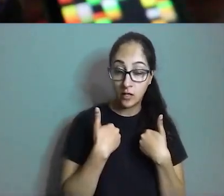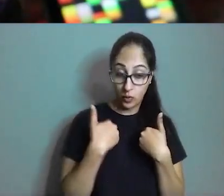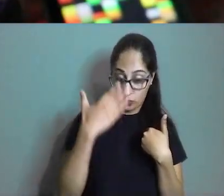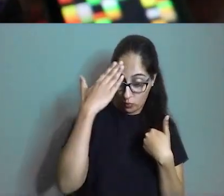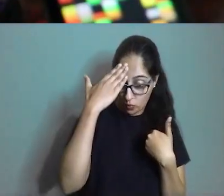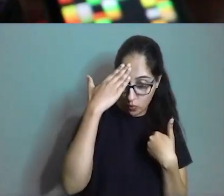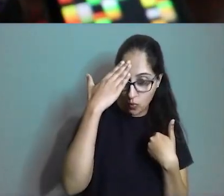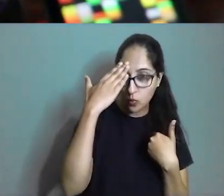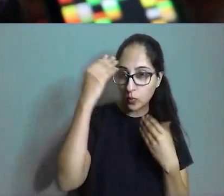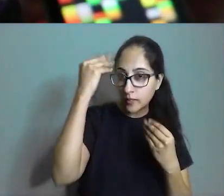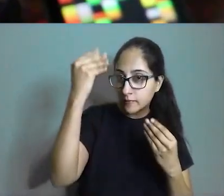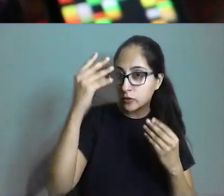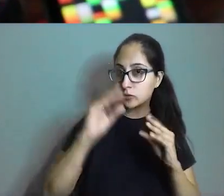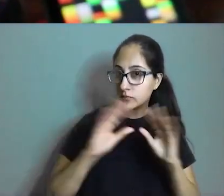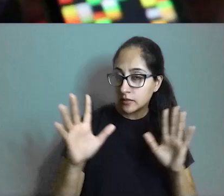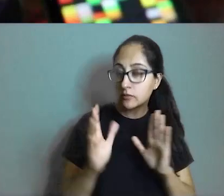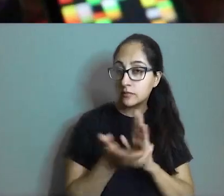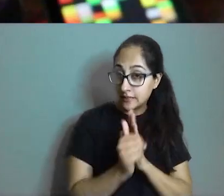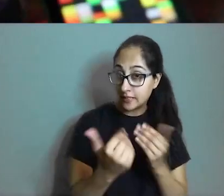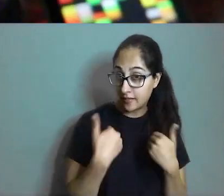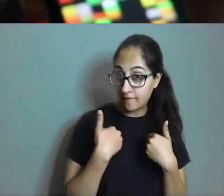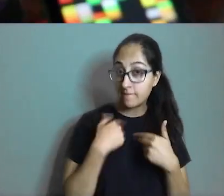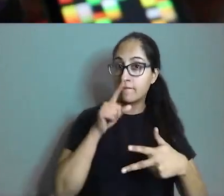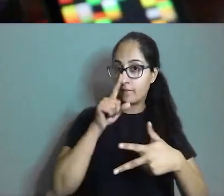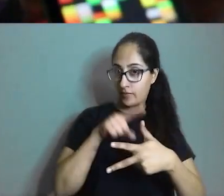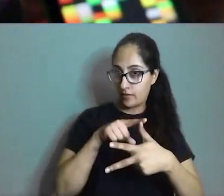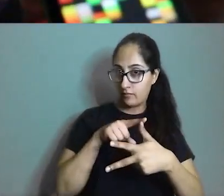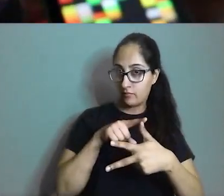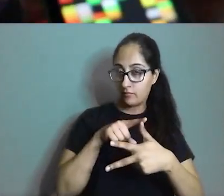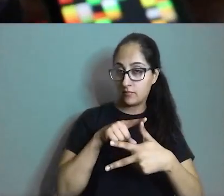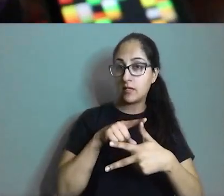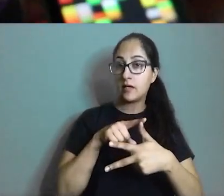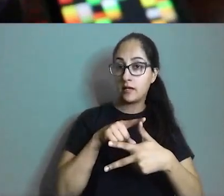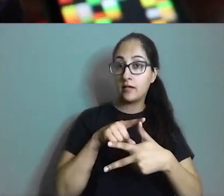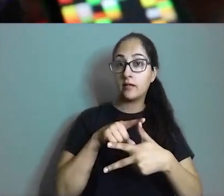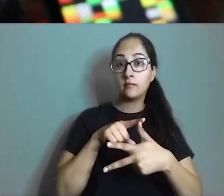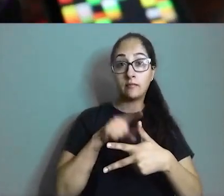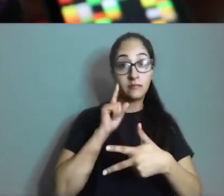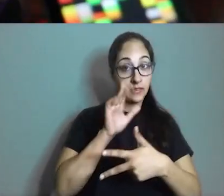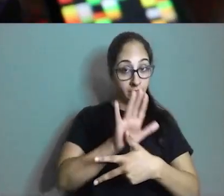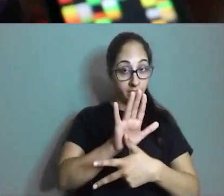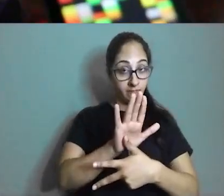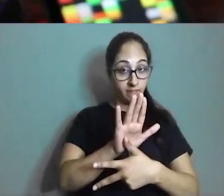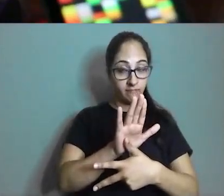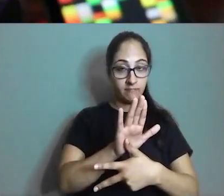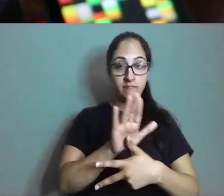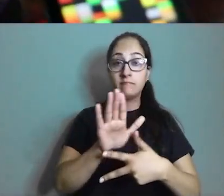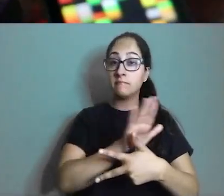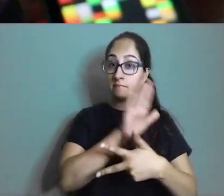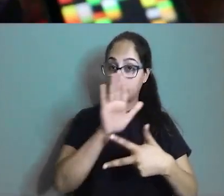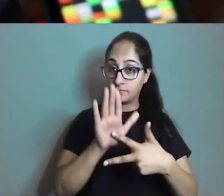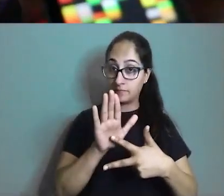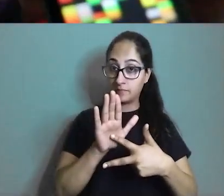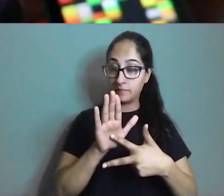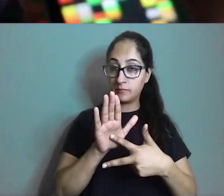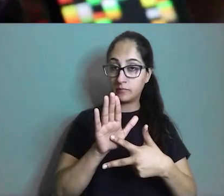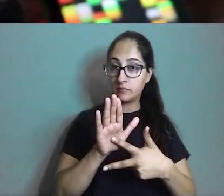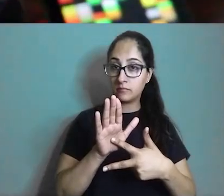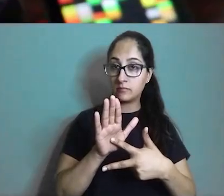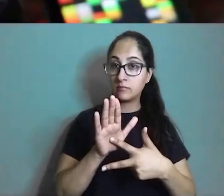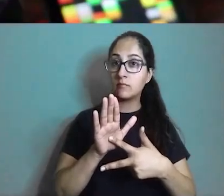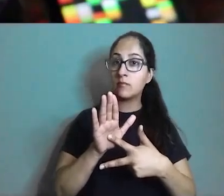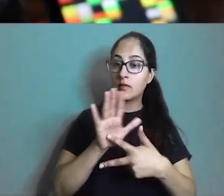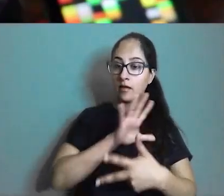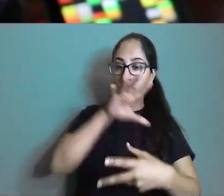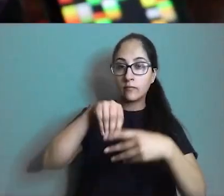33%, 34%. 33% is your abilities, whatever they are. How skilled you are, how technically proficient